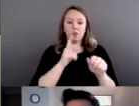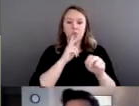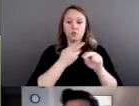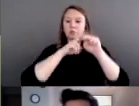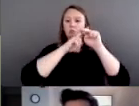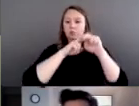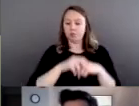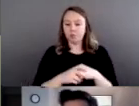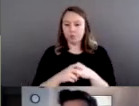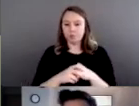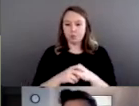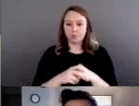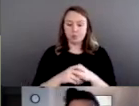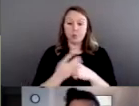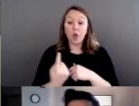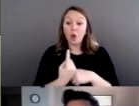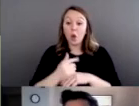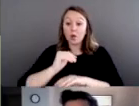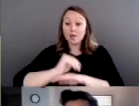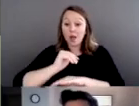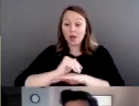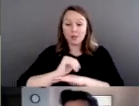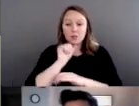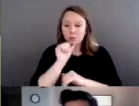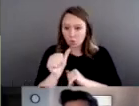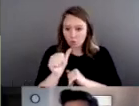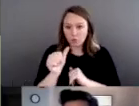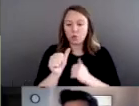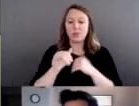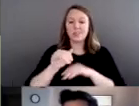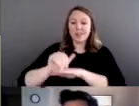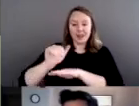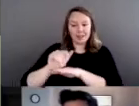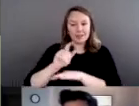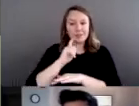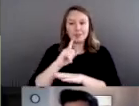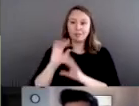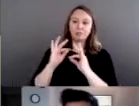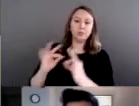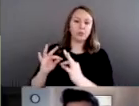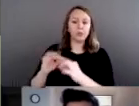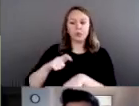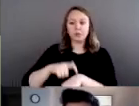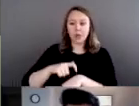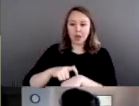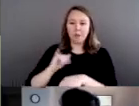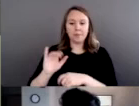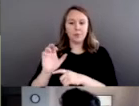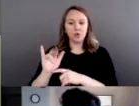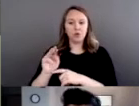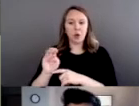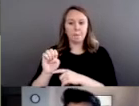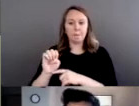be out alone at night. Nighttime seems to be like an ideal time that crime tends to happen. And,